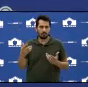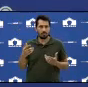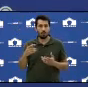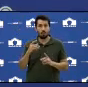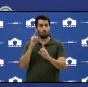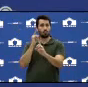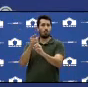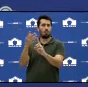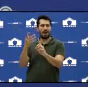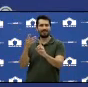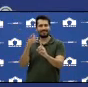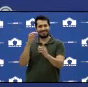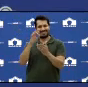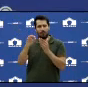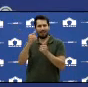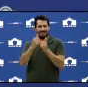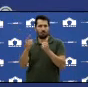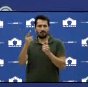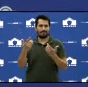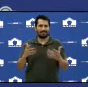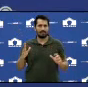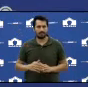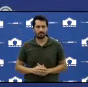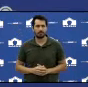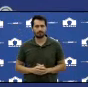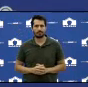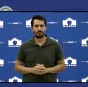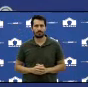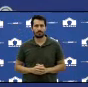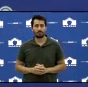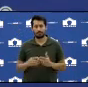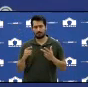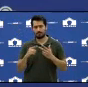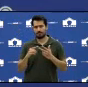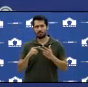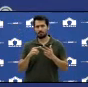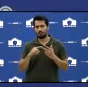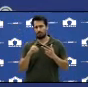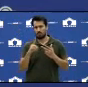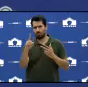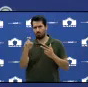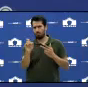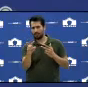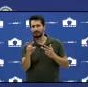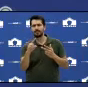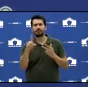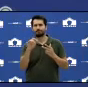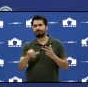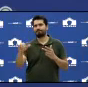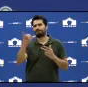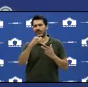the goal was to count all individuals. A third question is about